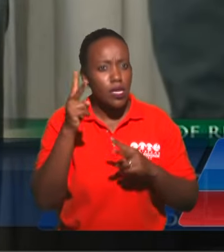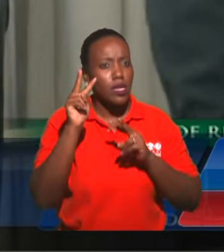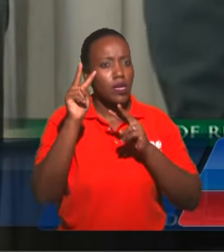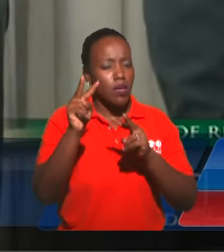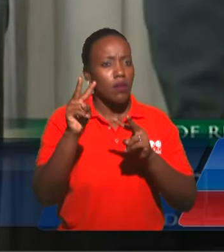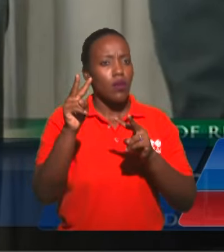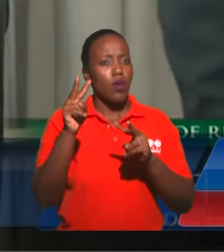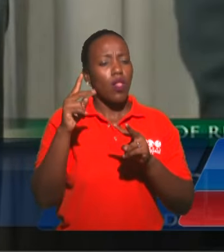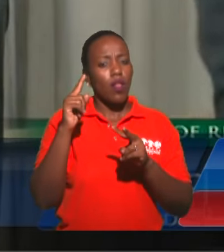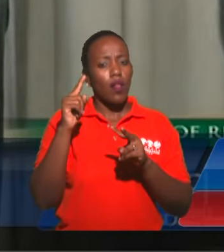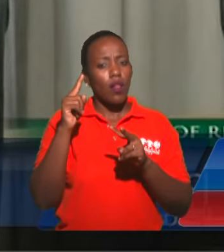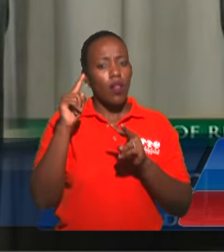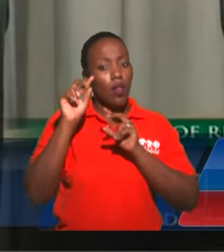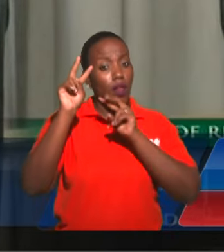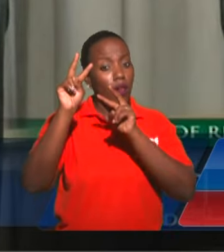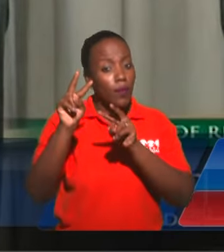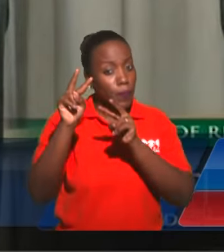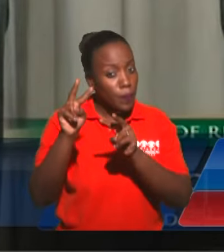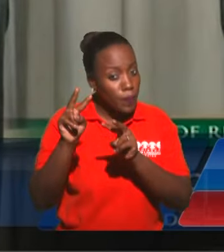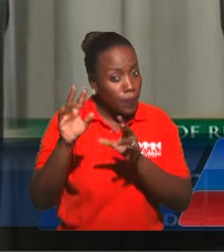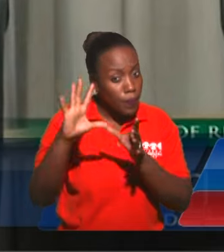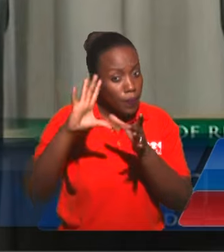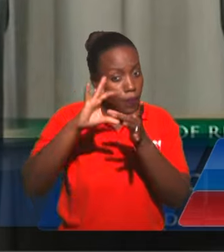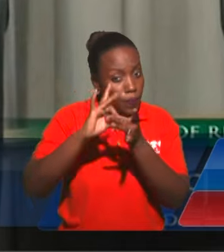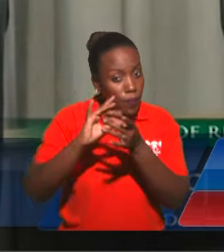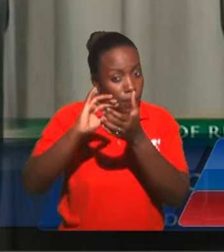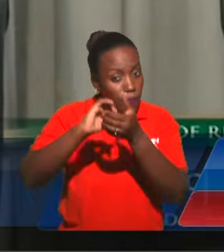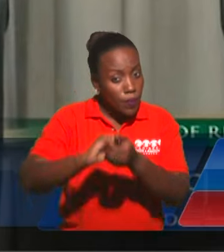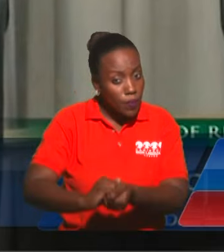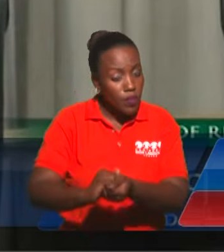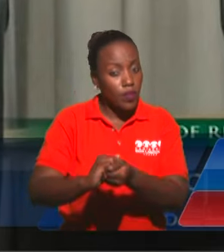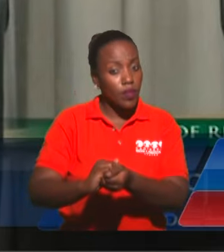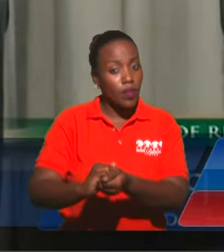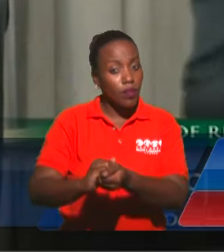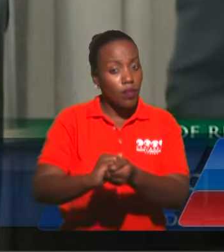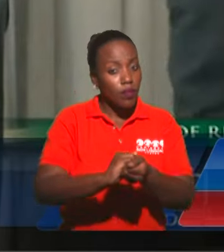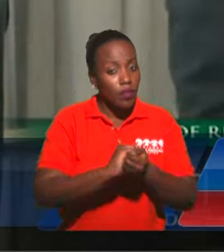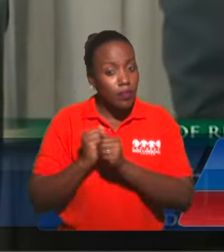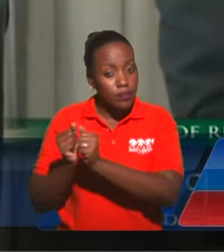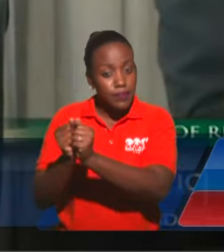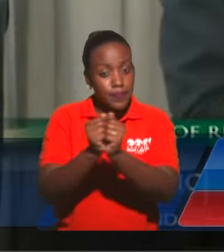stakeholder in this togetherness.